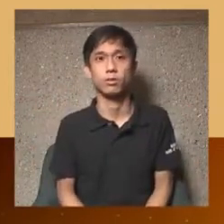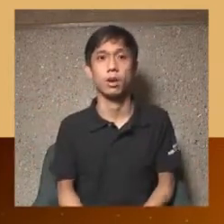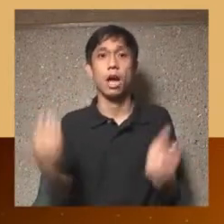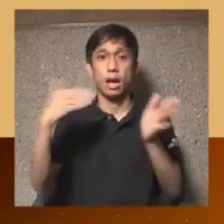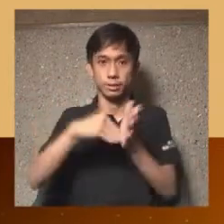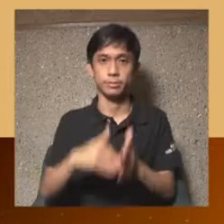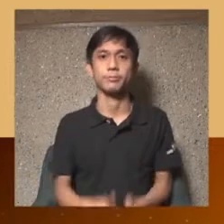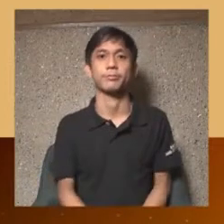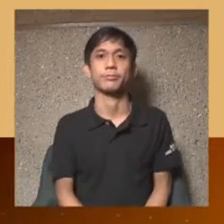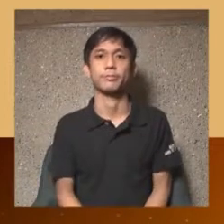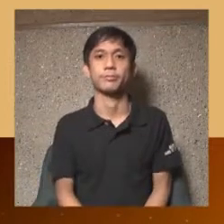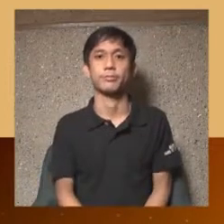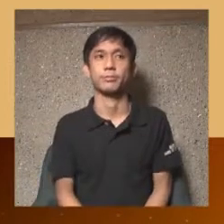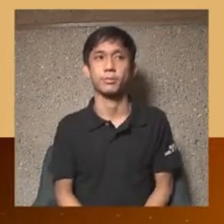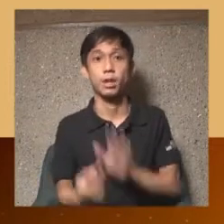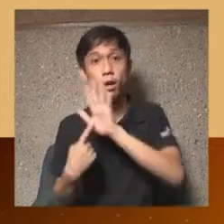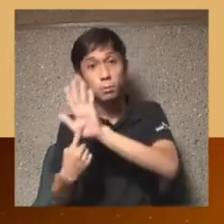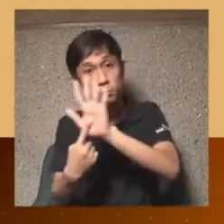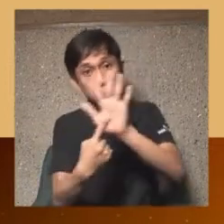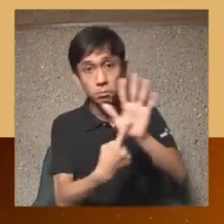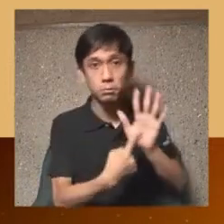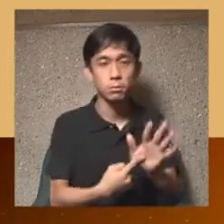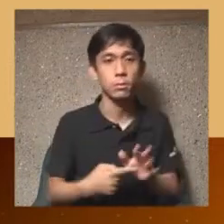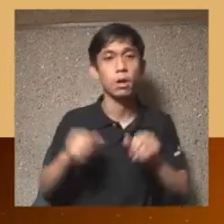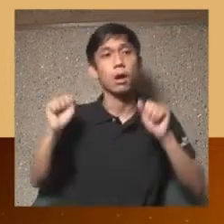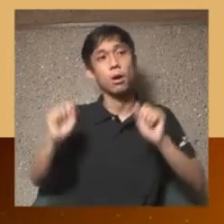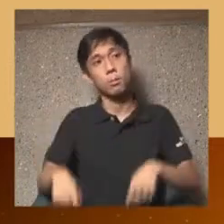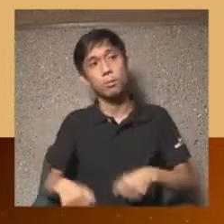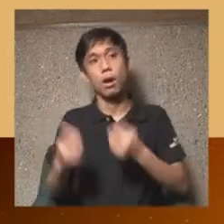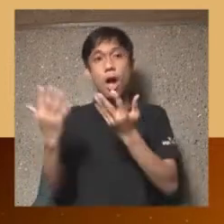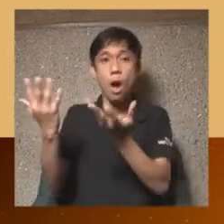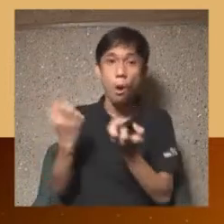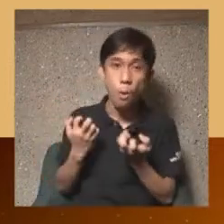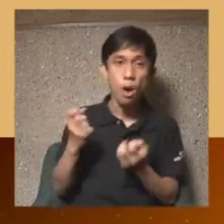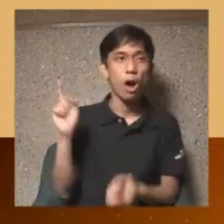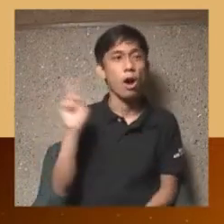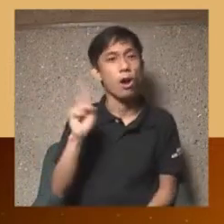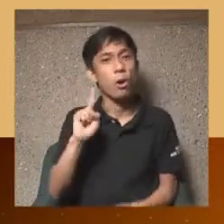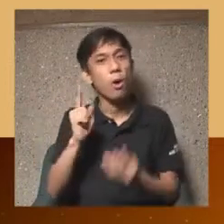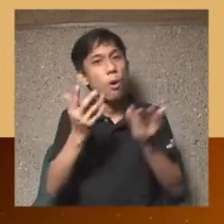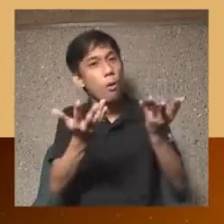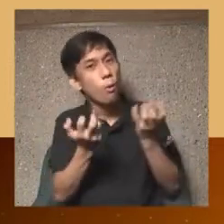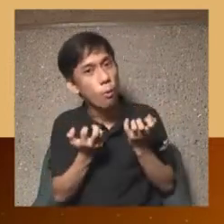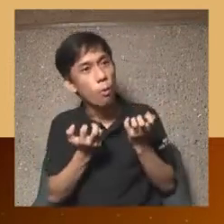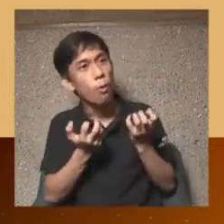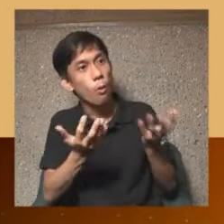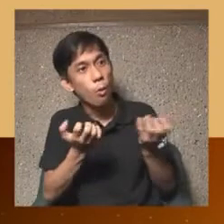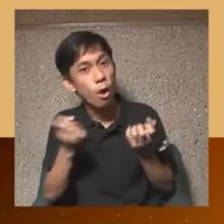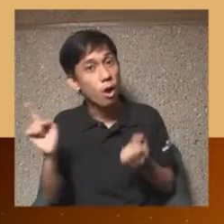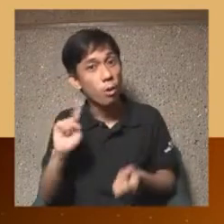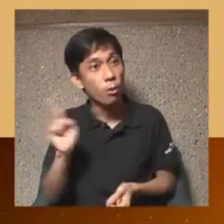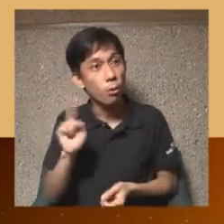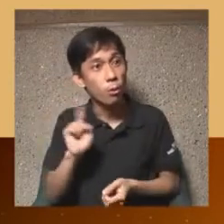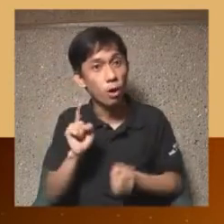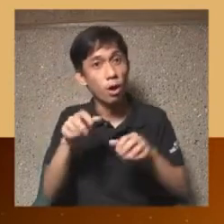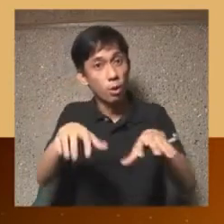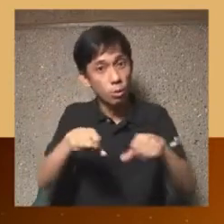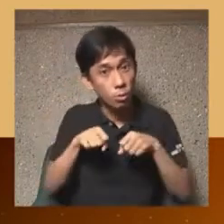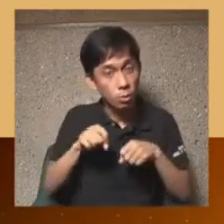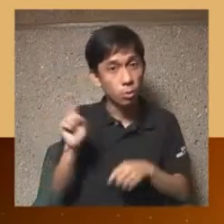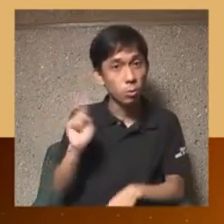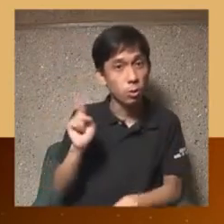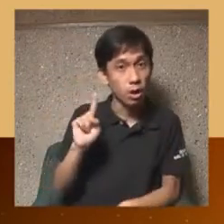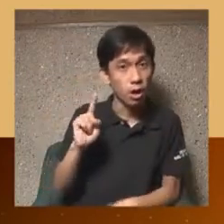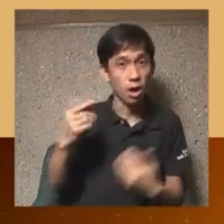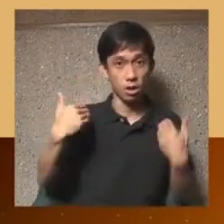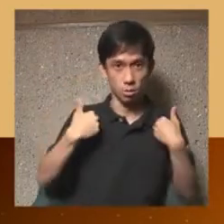get what you want and not want what you got because you got it the wrong